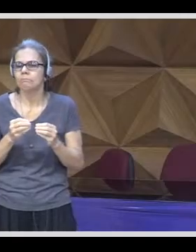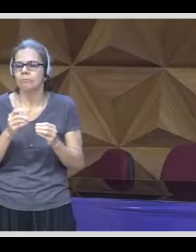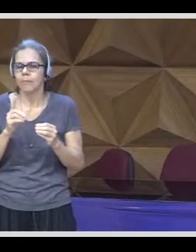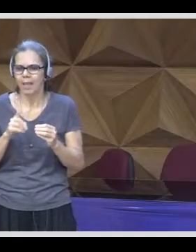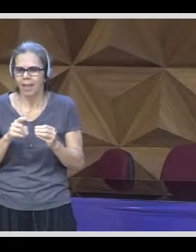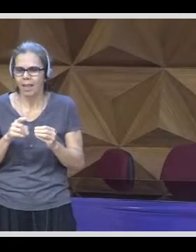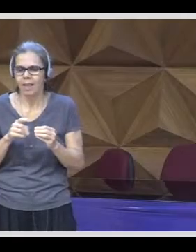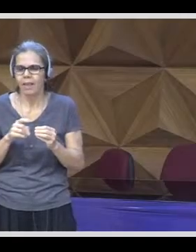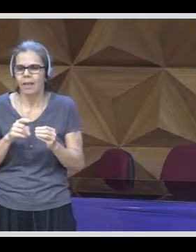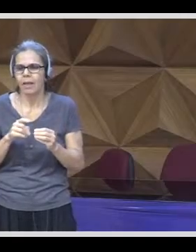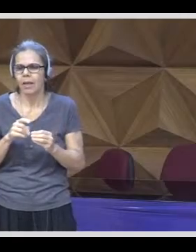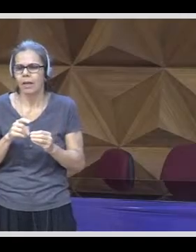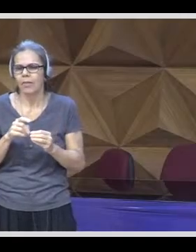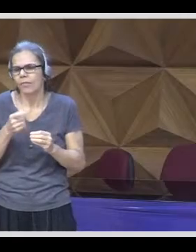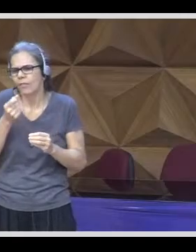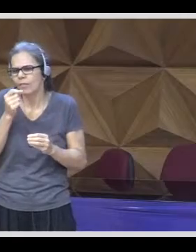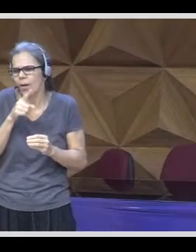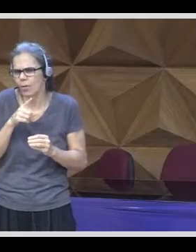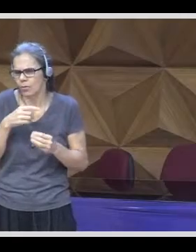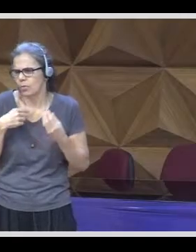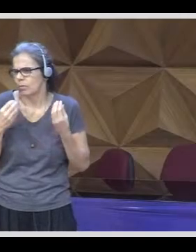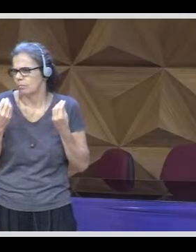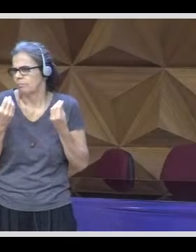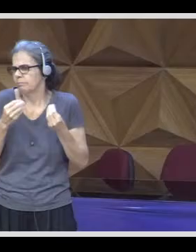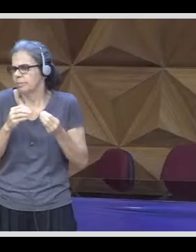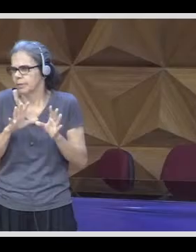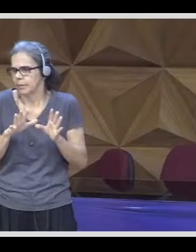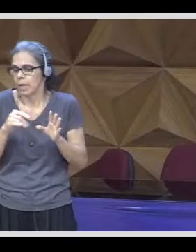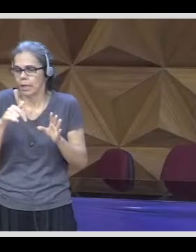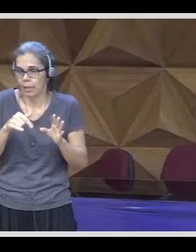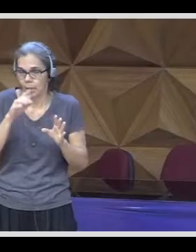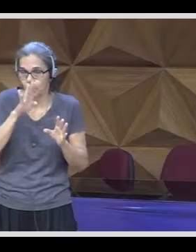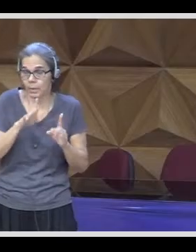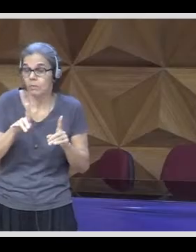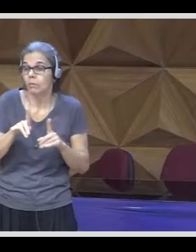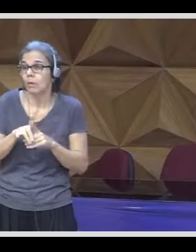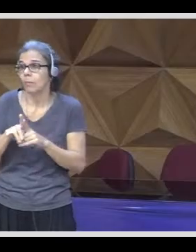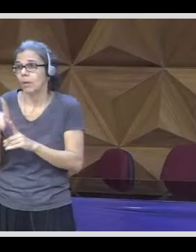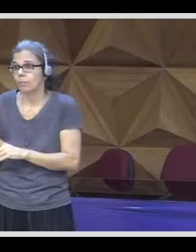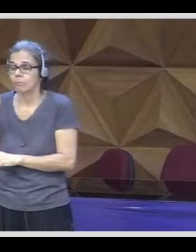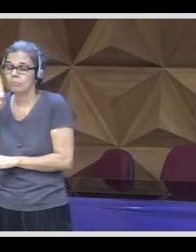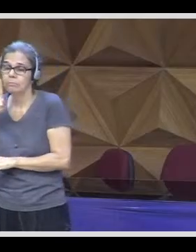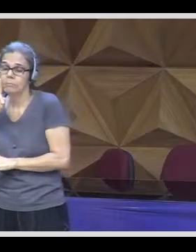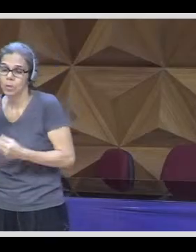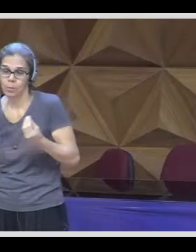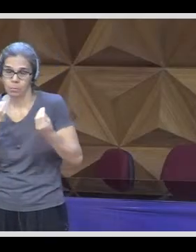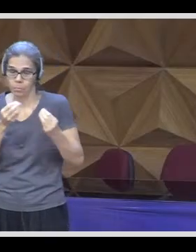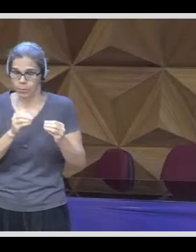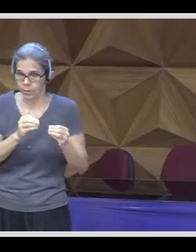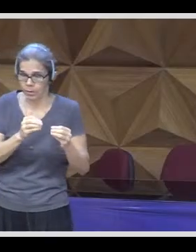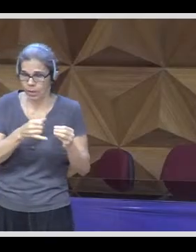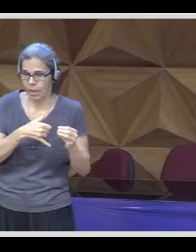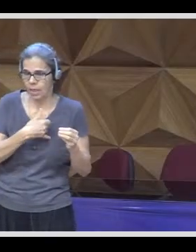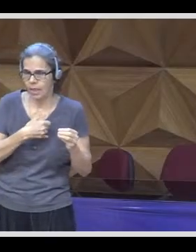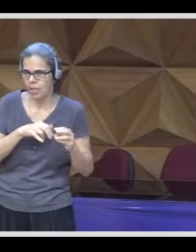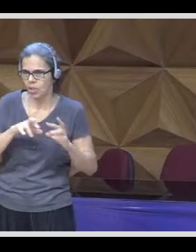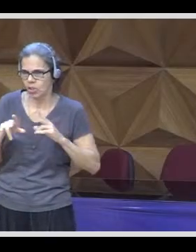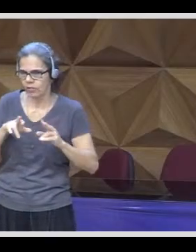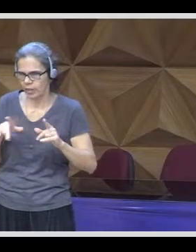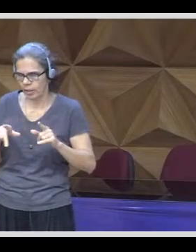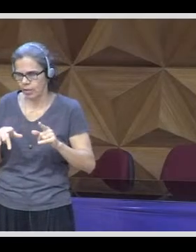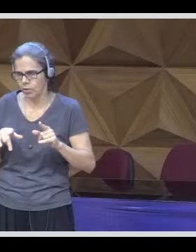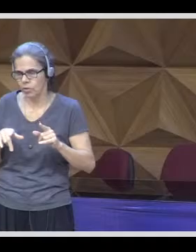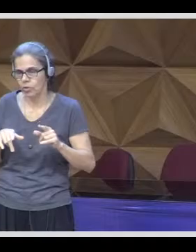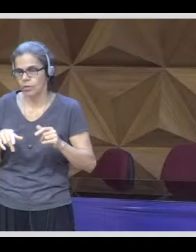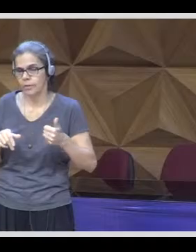US, we experiment with both, with different ages. We tried 13, 15, 18. So these are